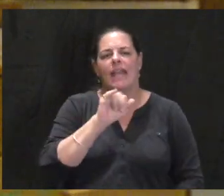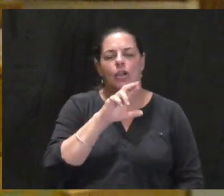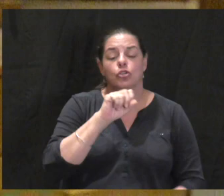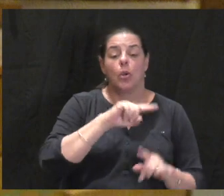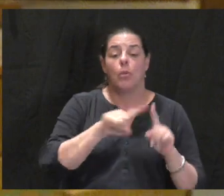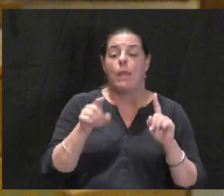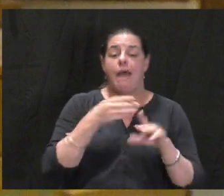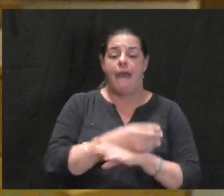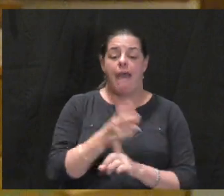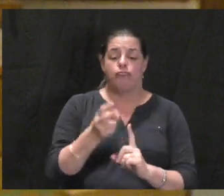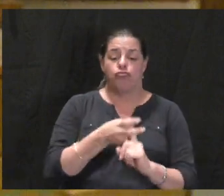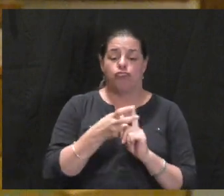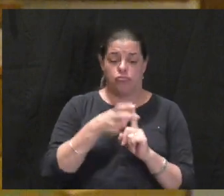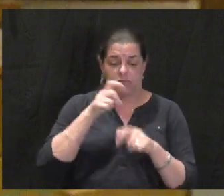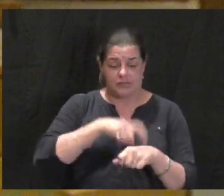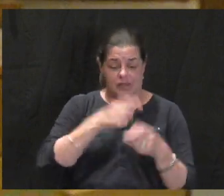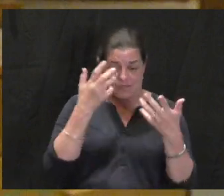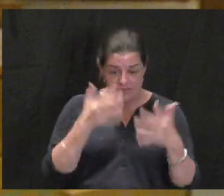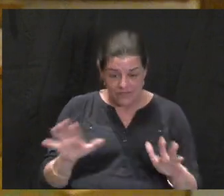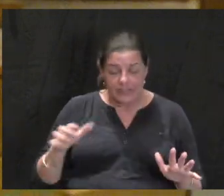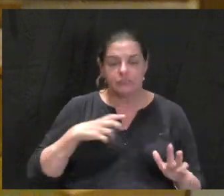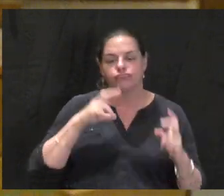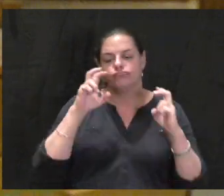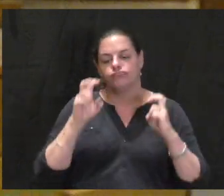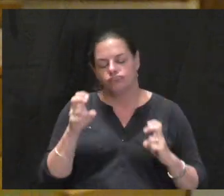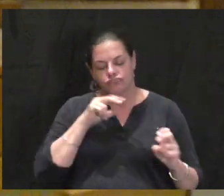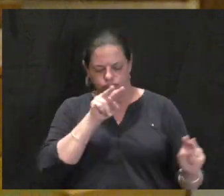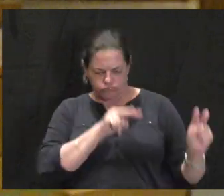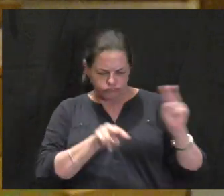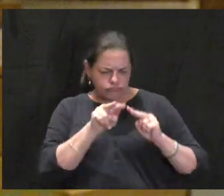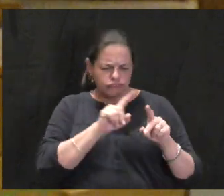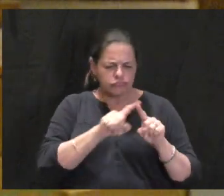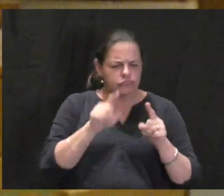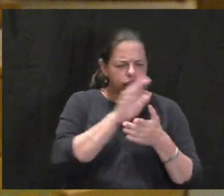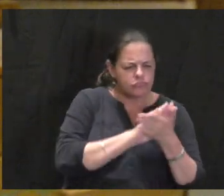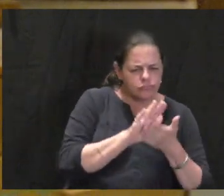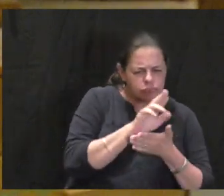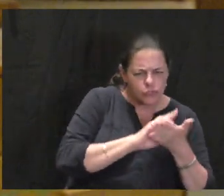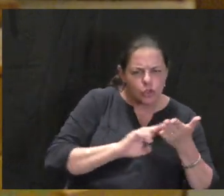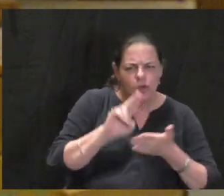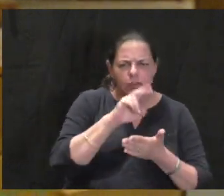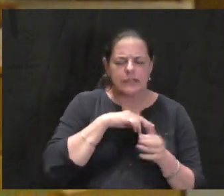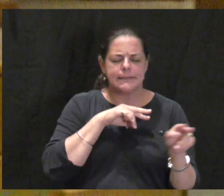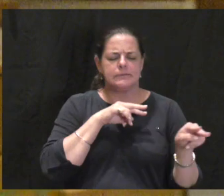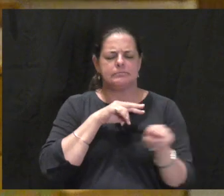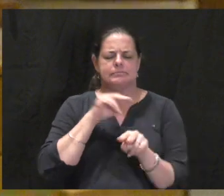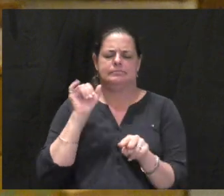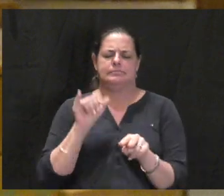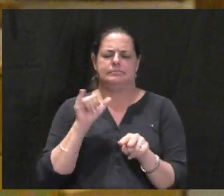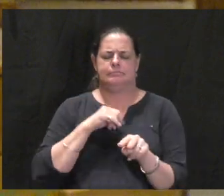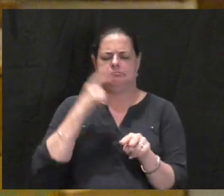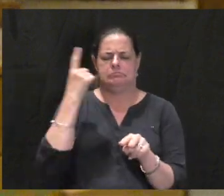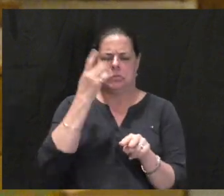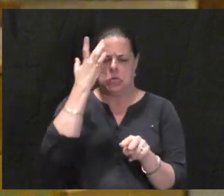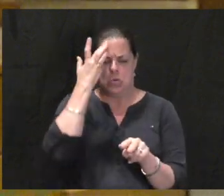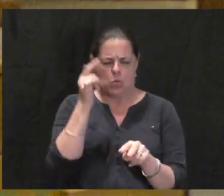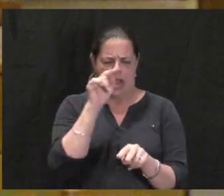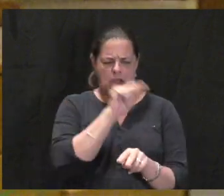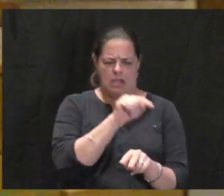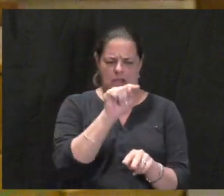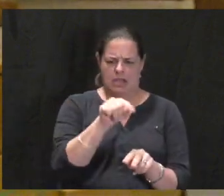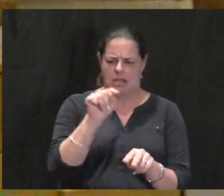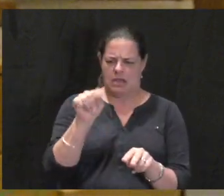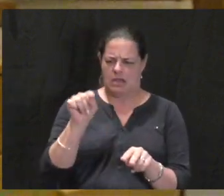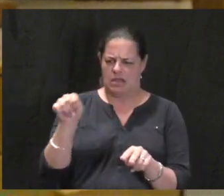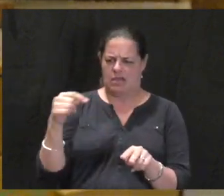ones that we go to. Have we always just gone to these universities, or is there data that supports these are the universities where we get teachers that stay